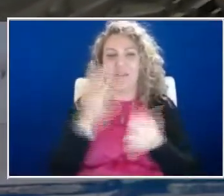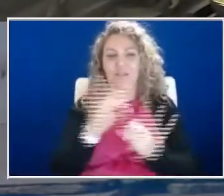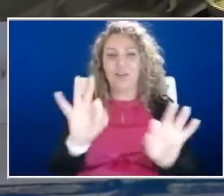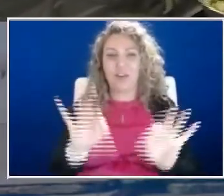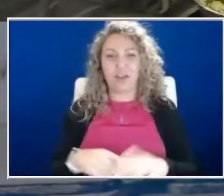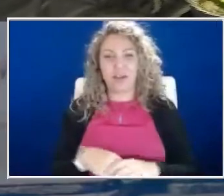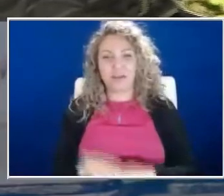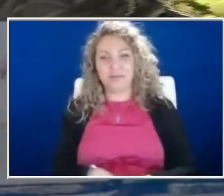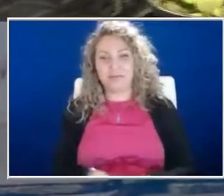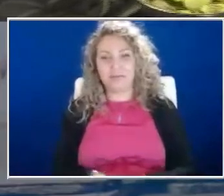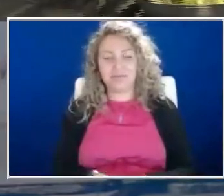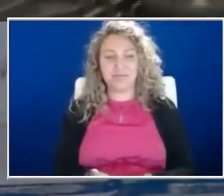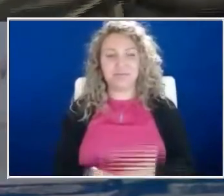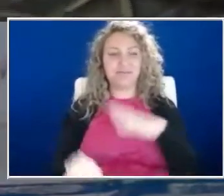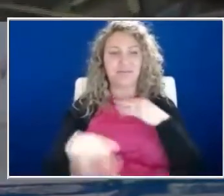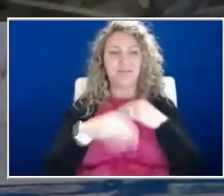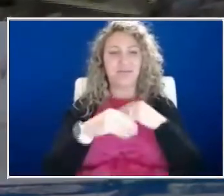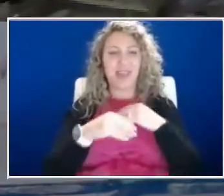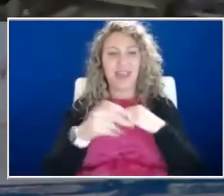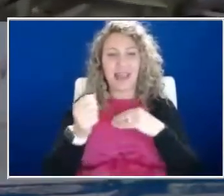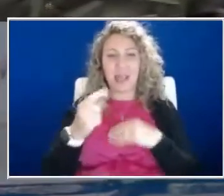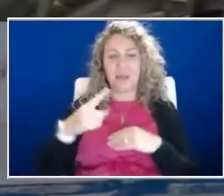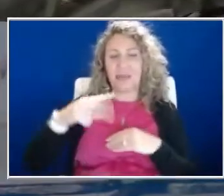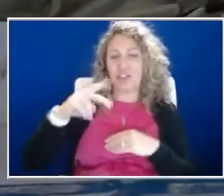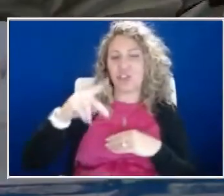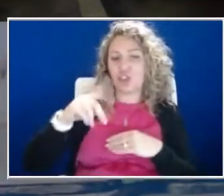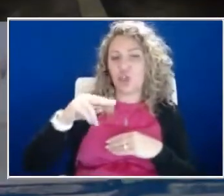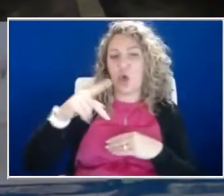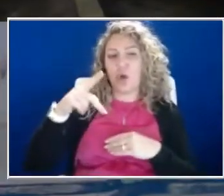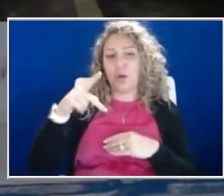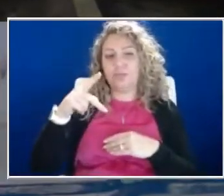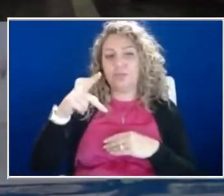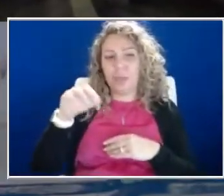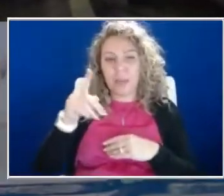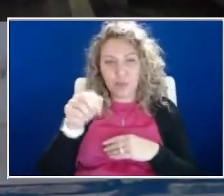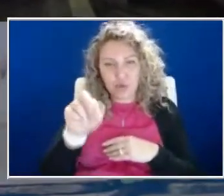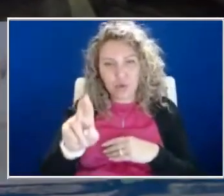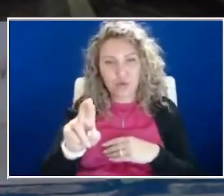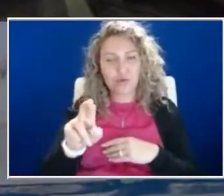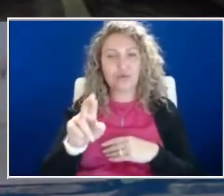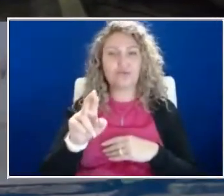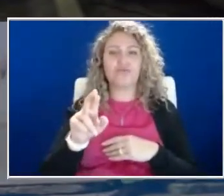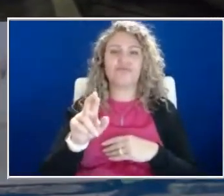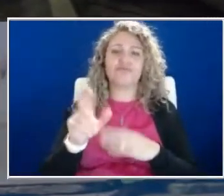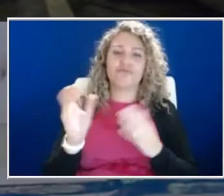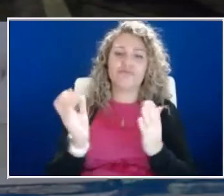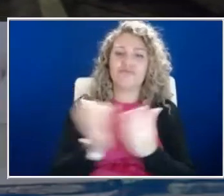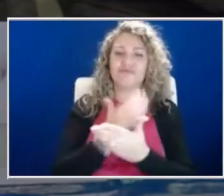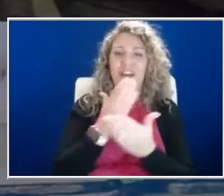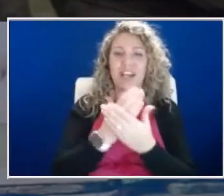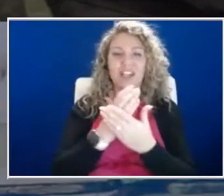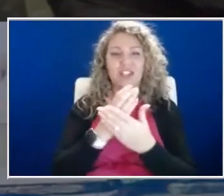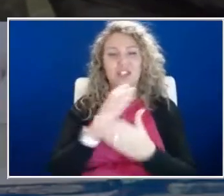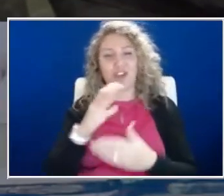And we're going to add in a little bit of salt and pepper and some fresh garlic.